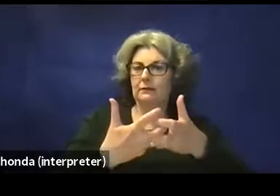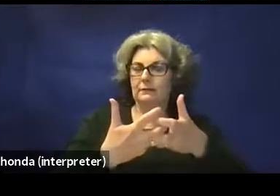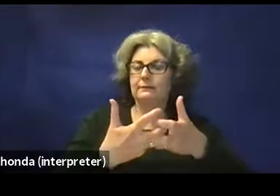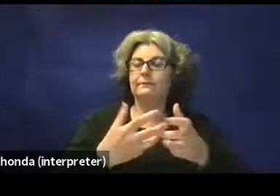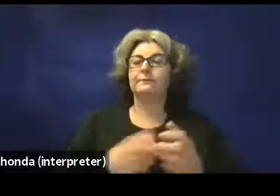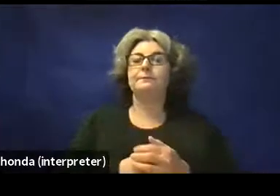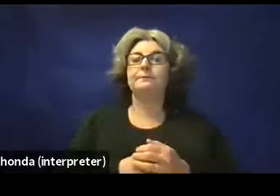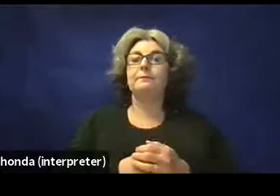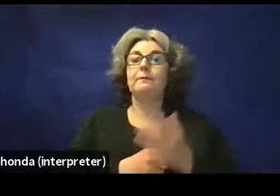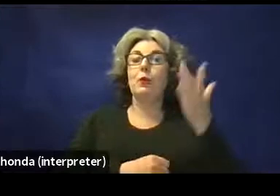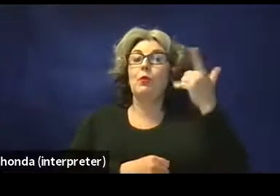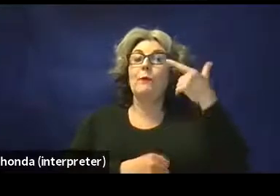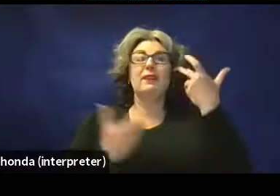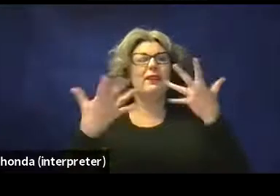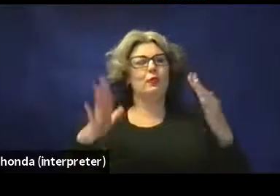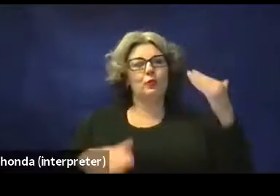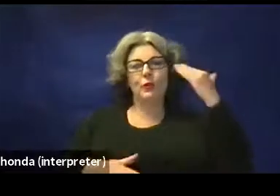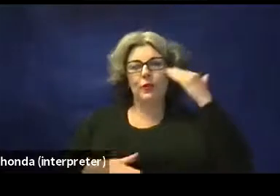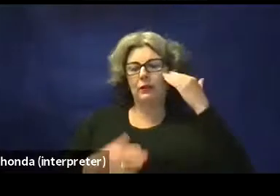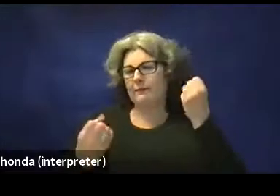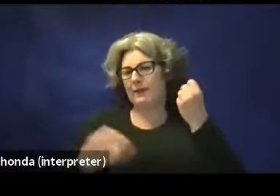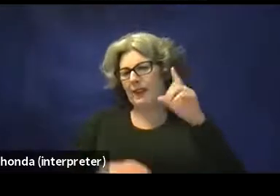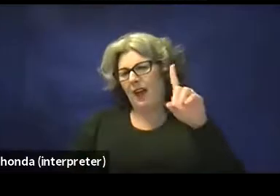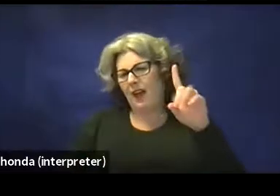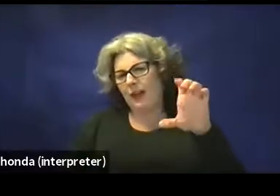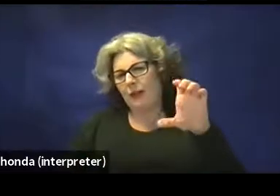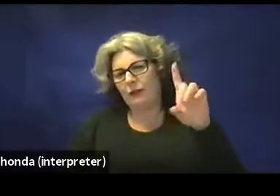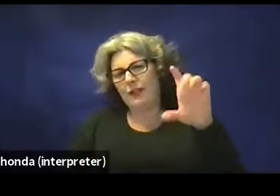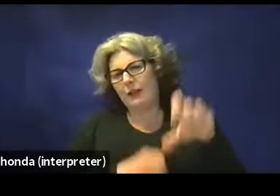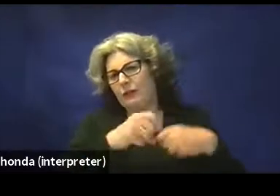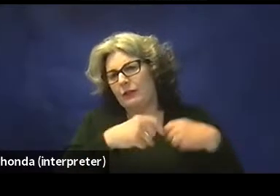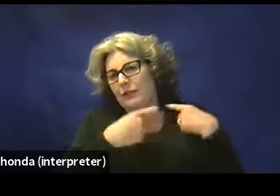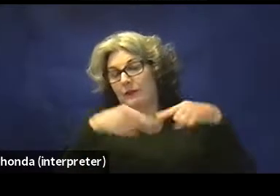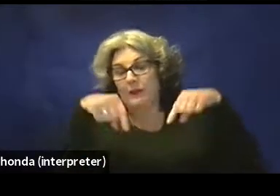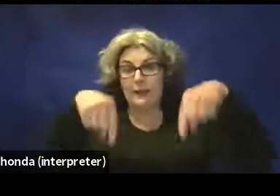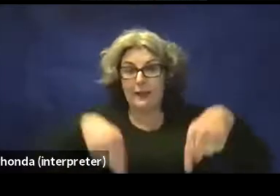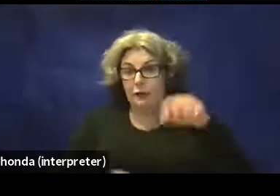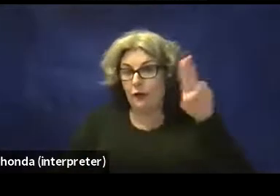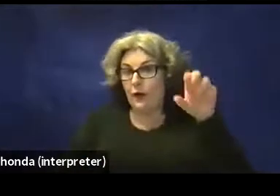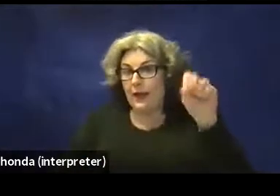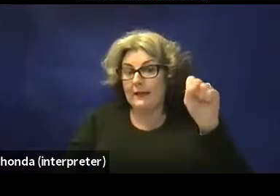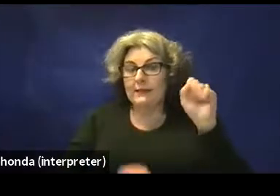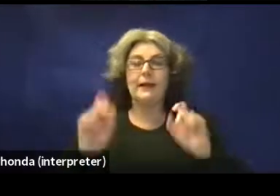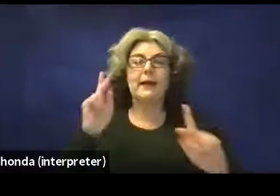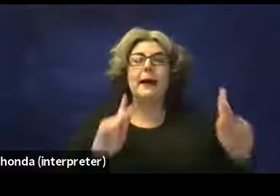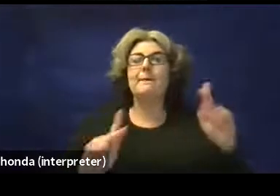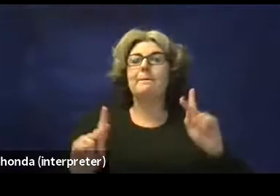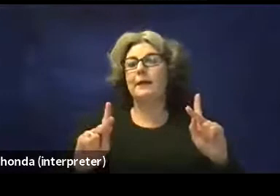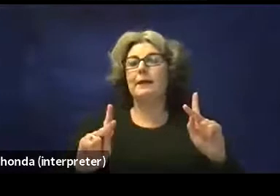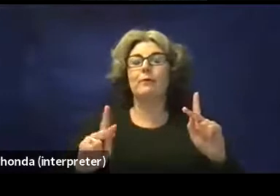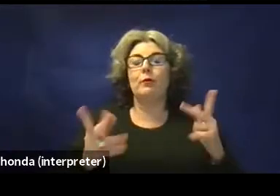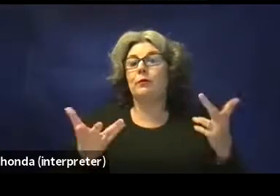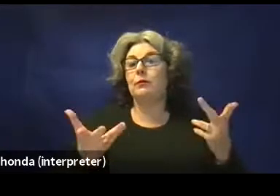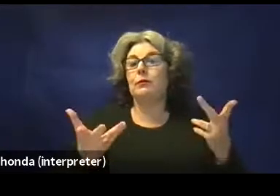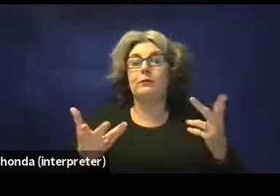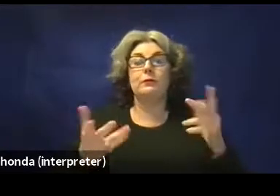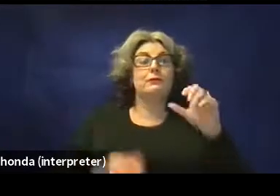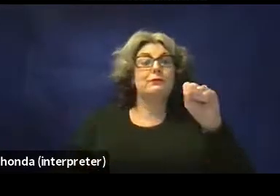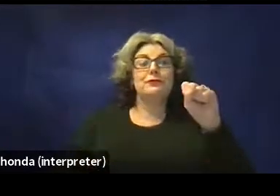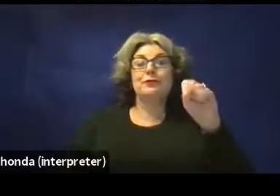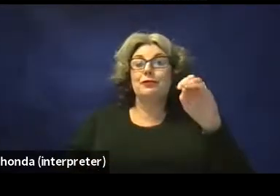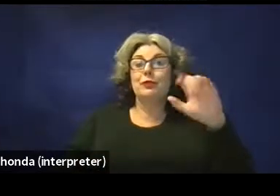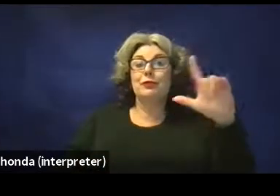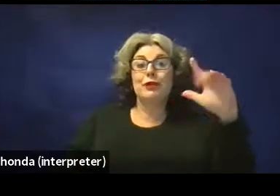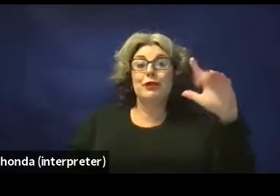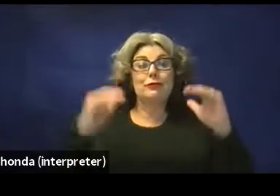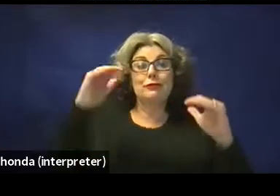play. Because we all know for hundreds of years, this country, people have just been seeking social justice, civic